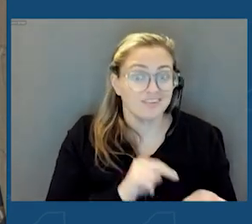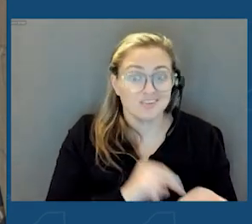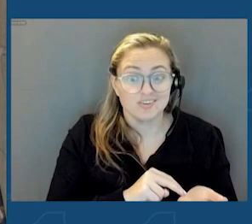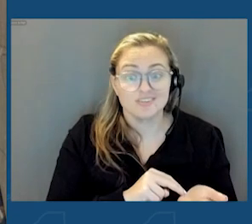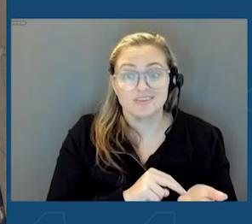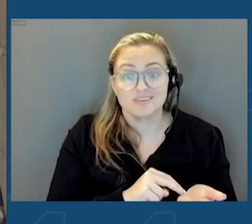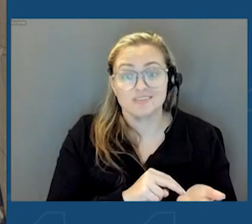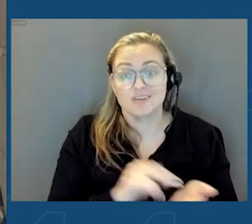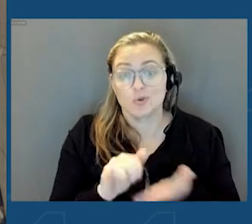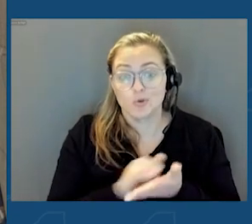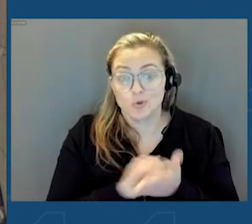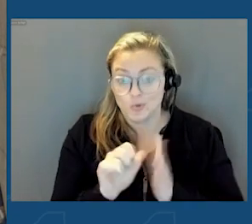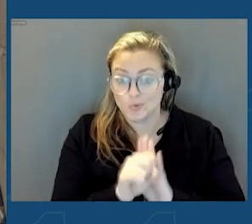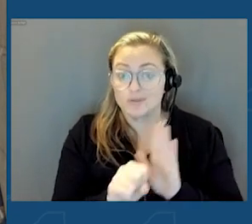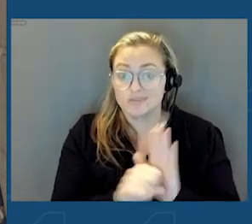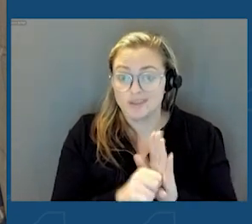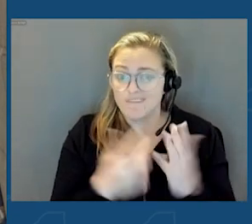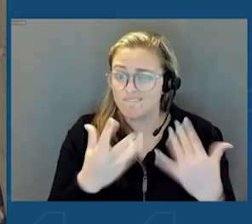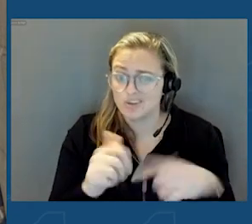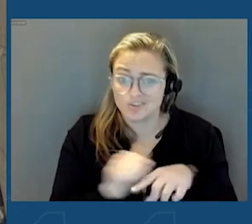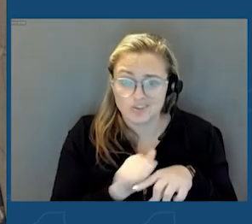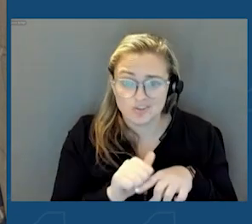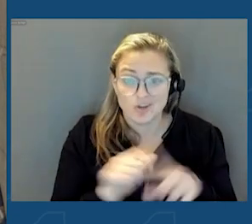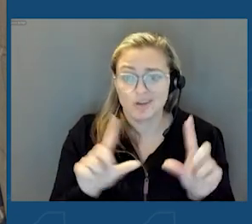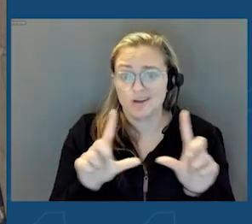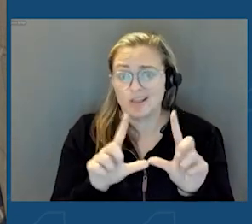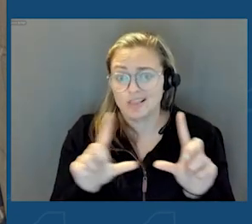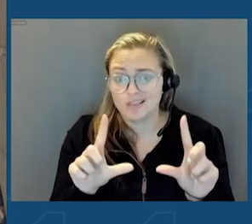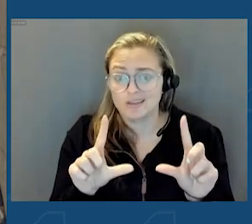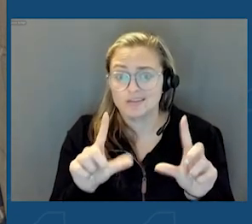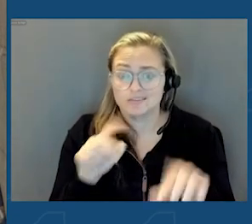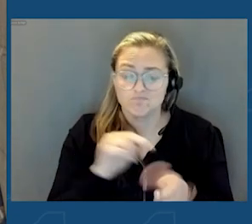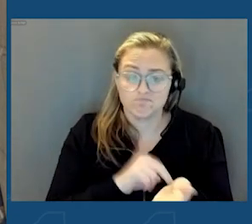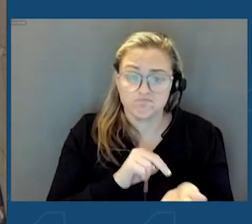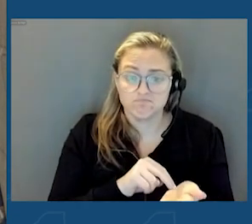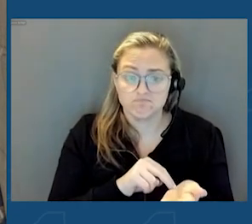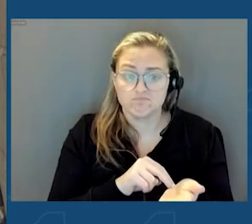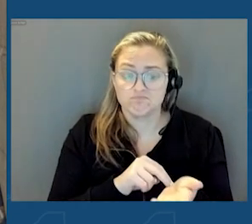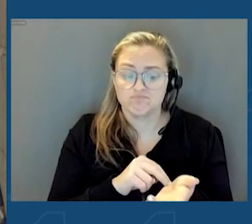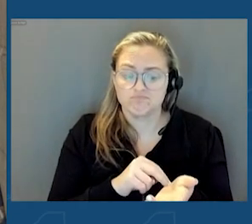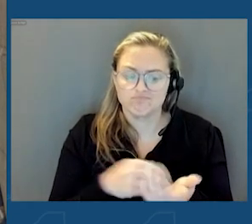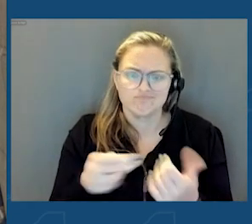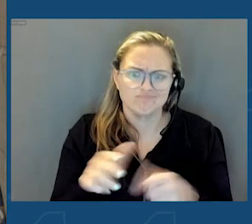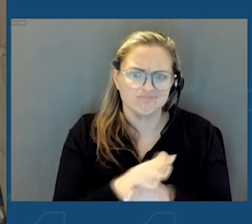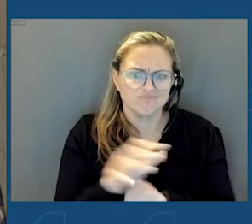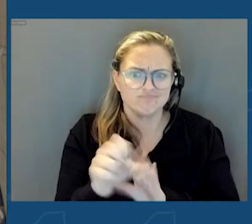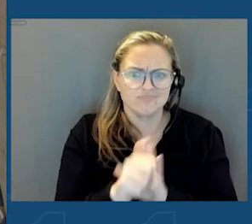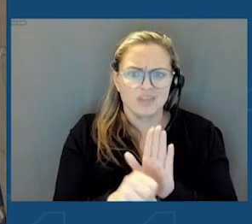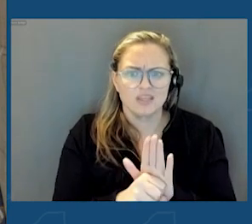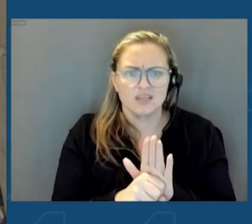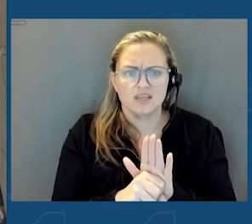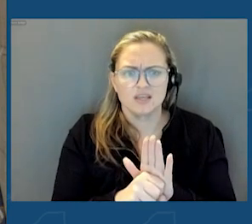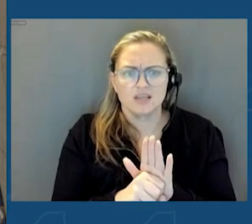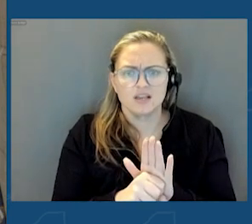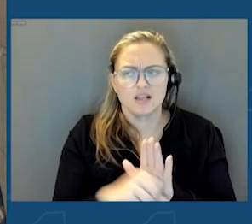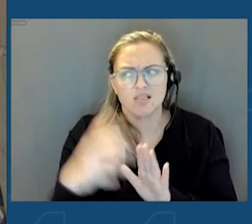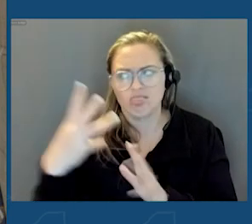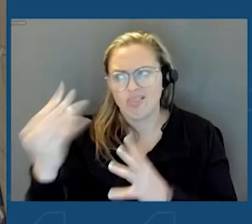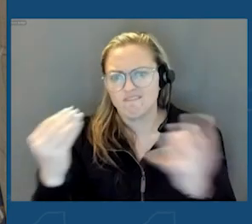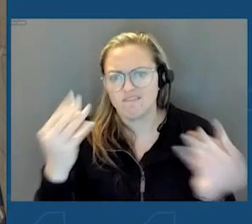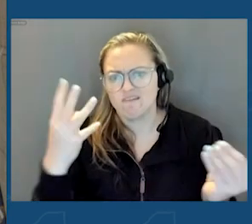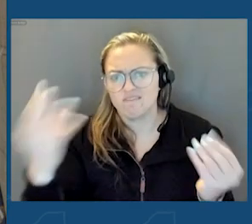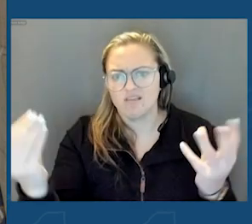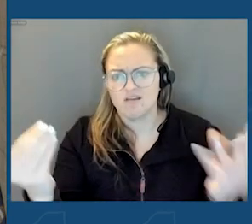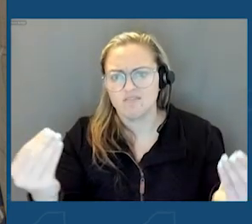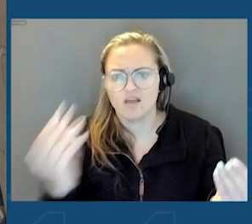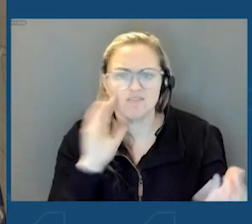New York State trained and licensed nurses throughout the state who left for a variety of reasons,